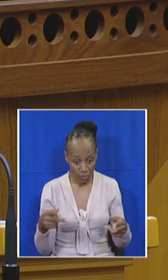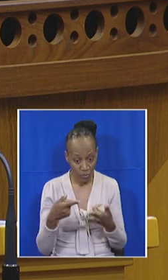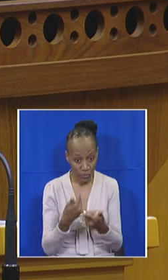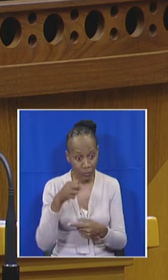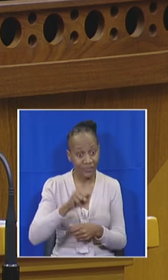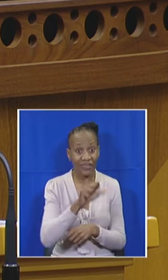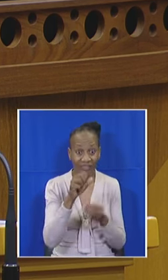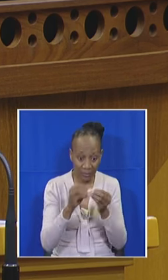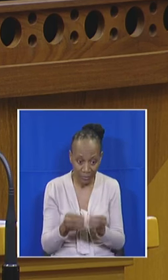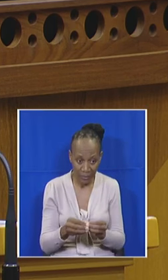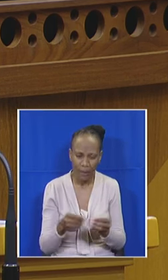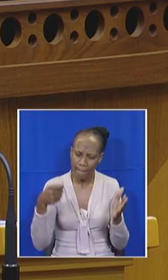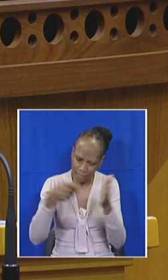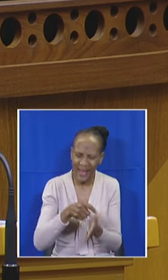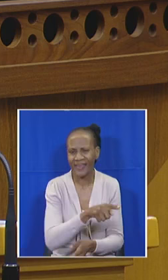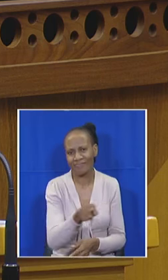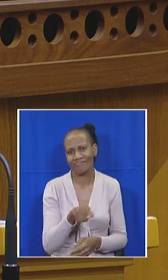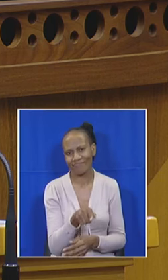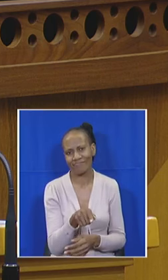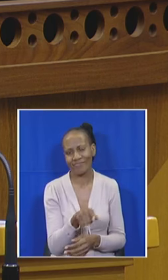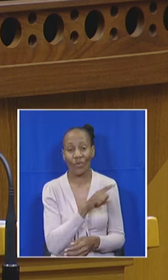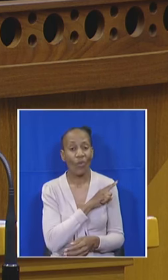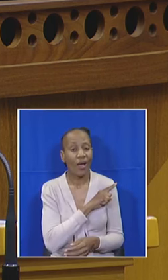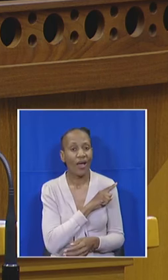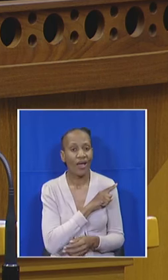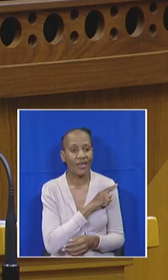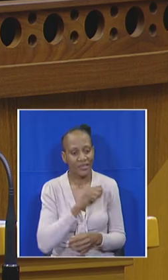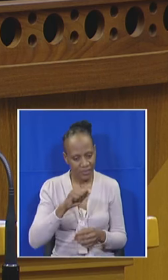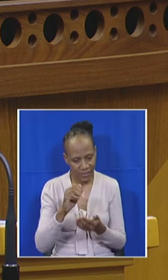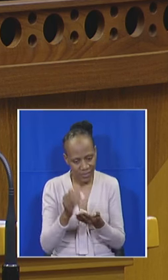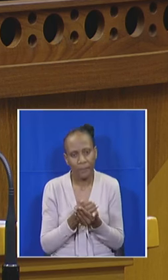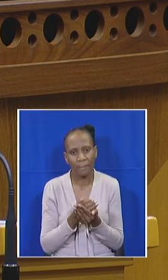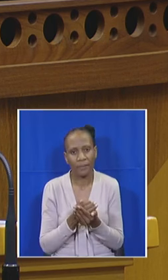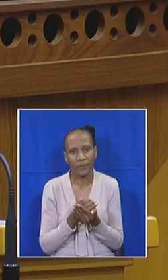that we can create and save jobs.